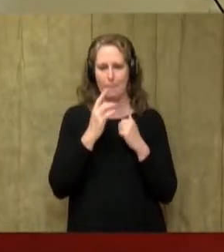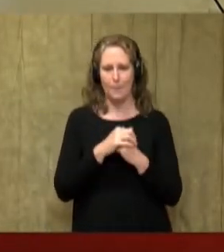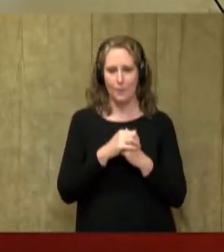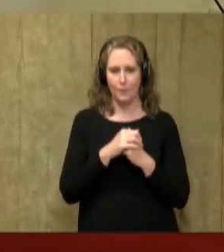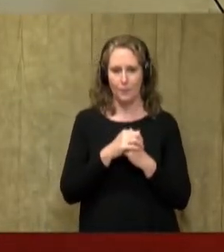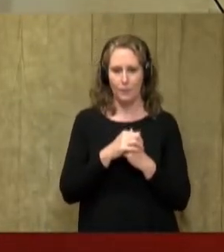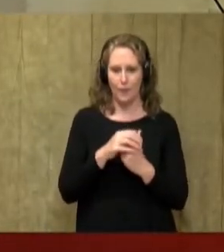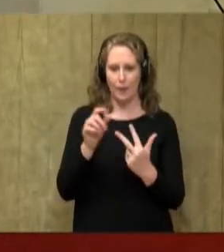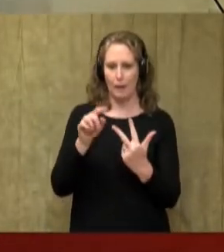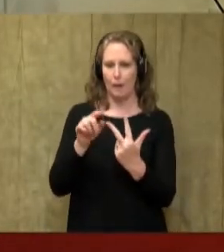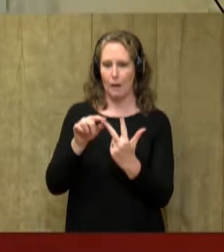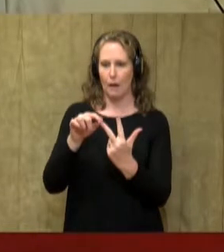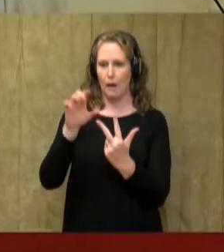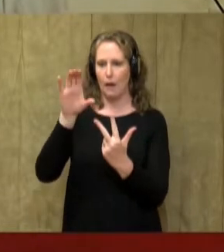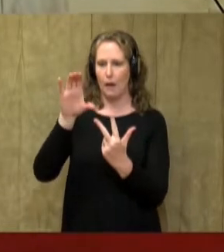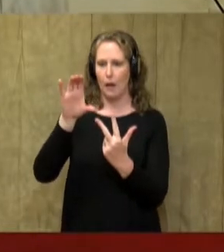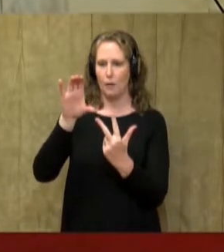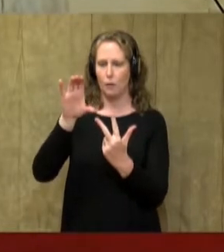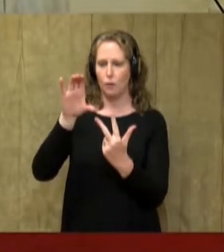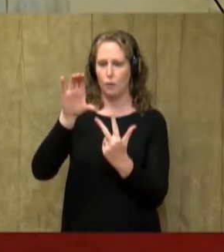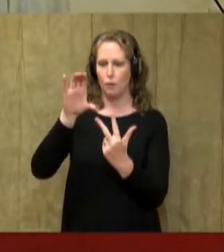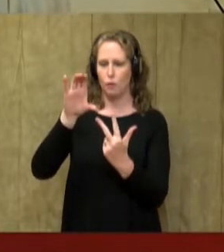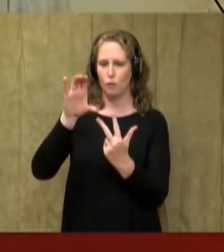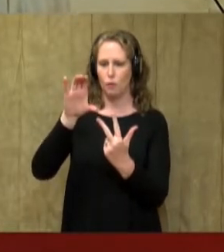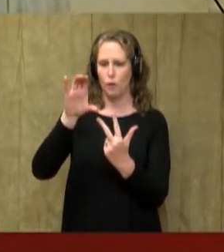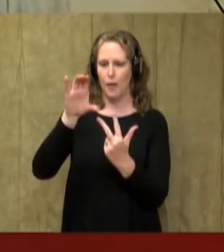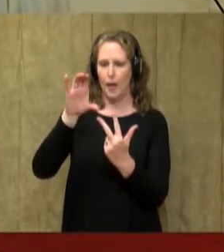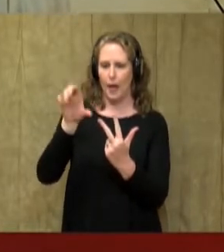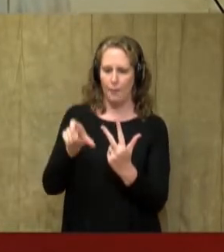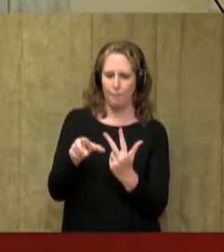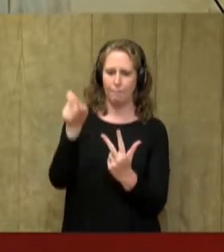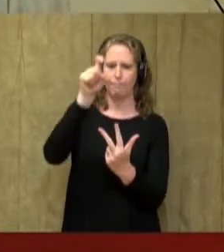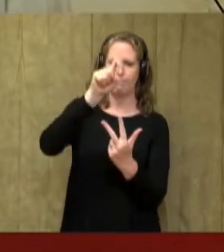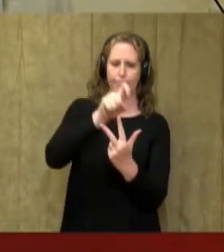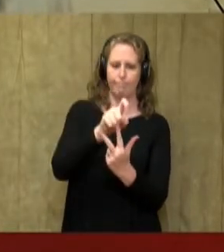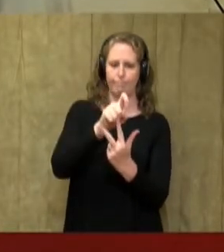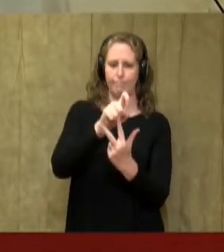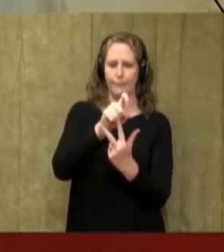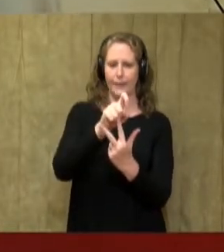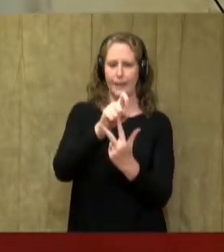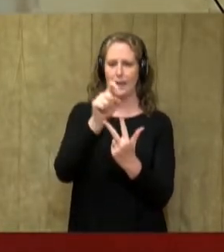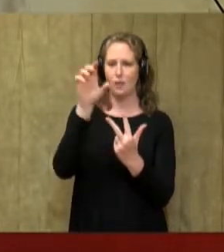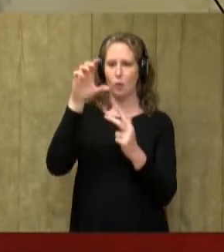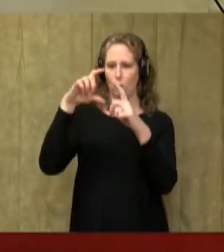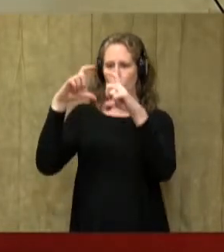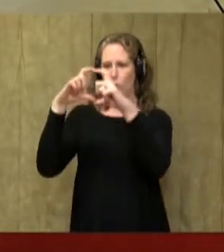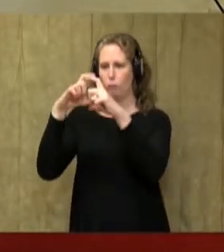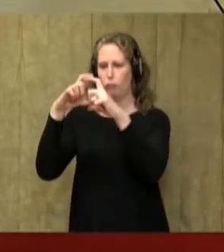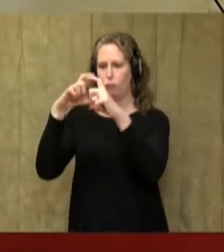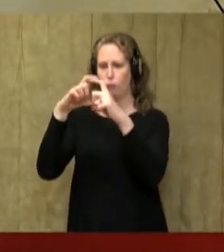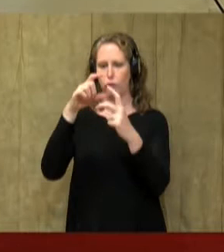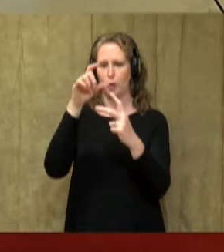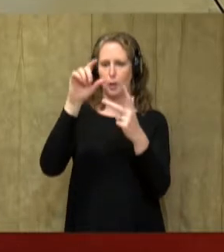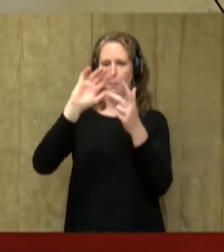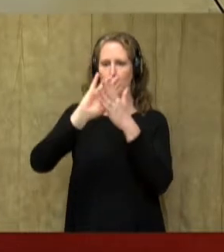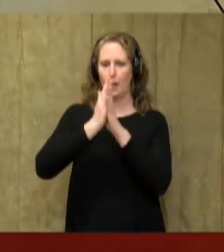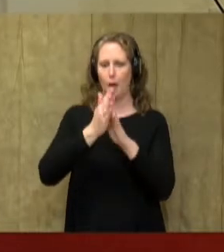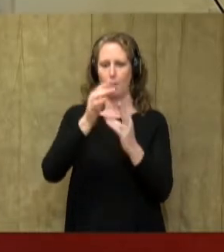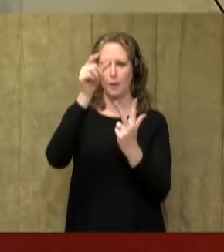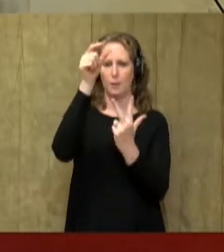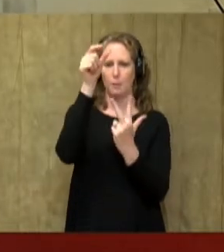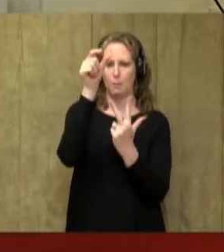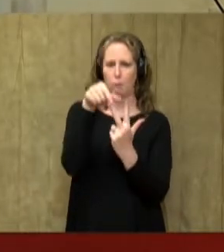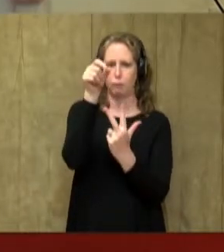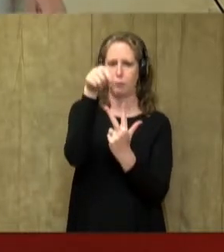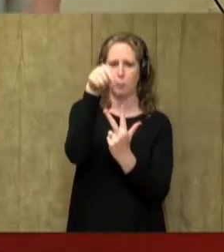take 100? If we wanted to take one of these hundreds and break it up into tens, we could do that. We could say 300. If